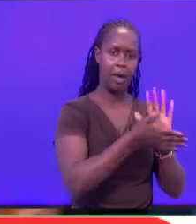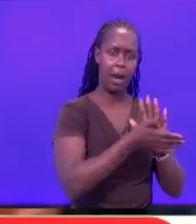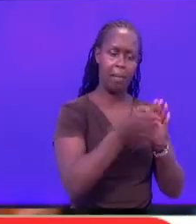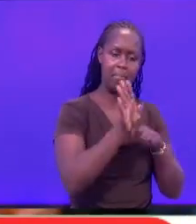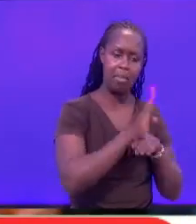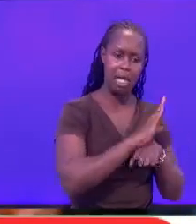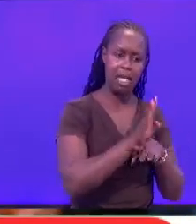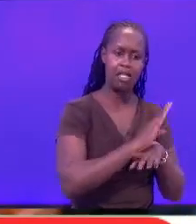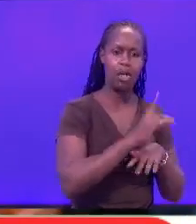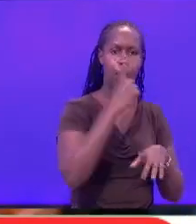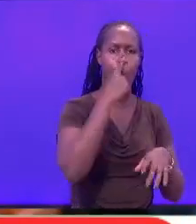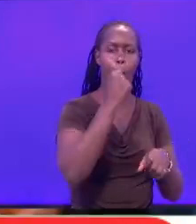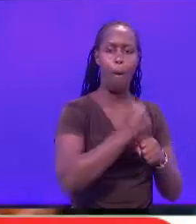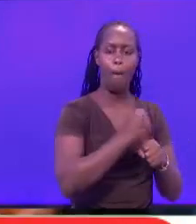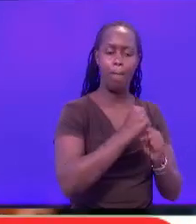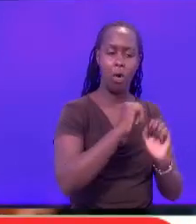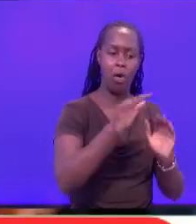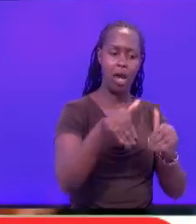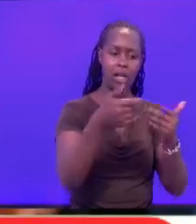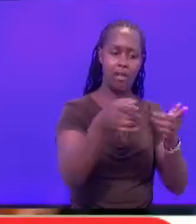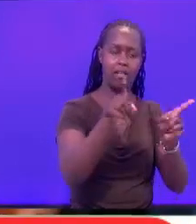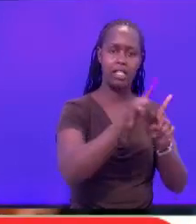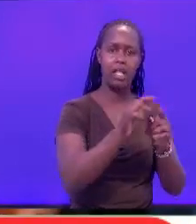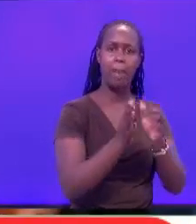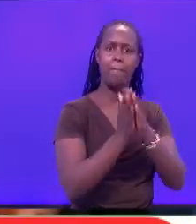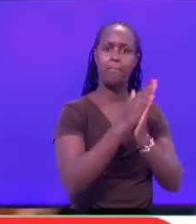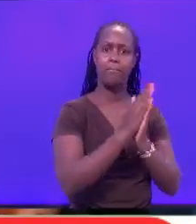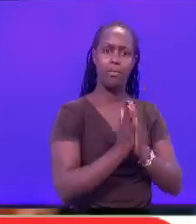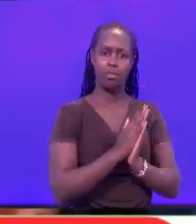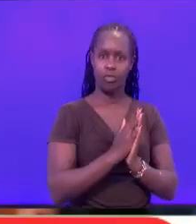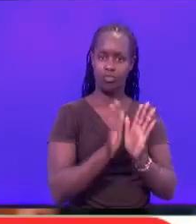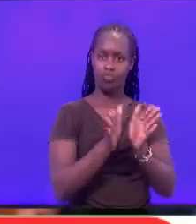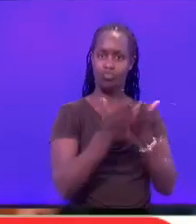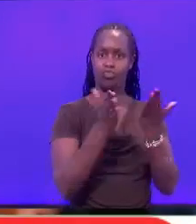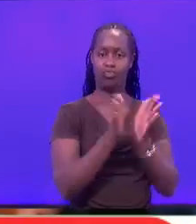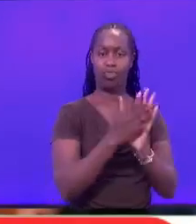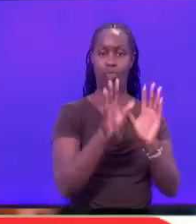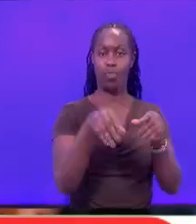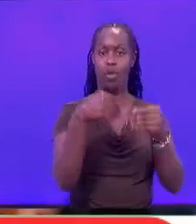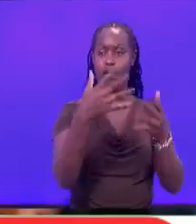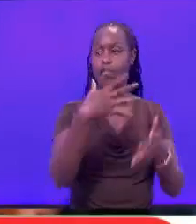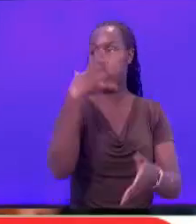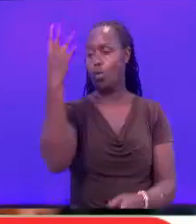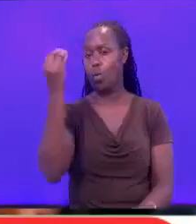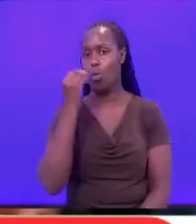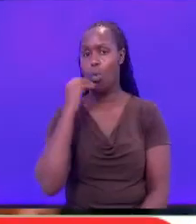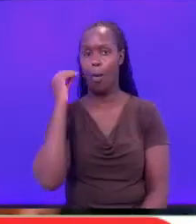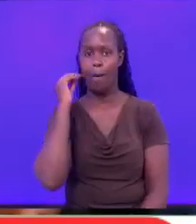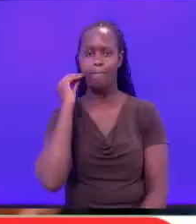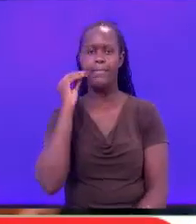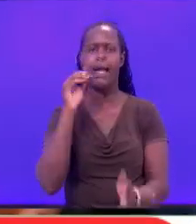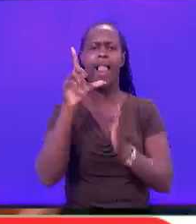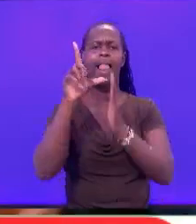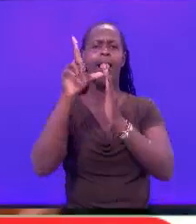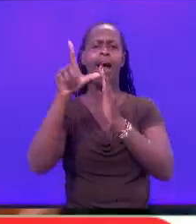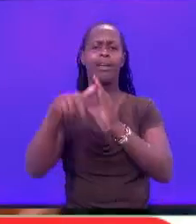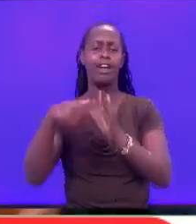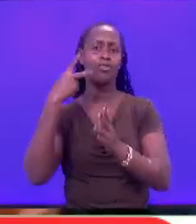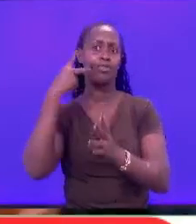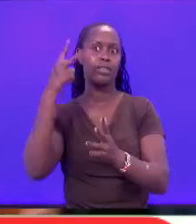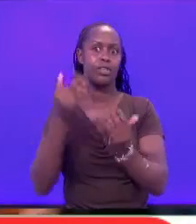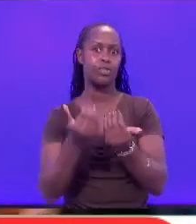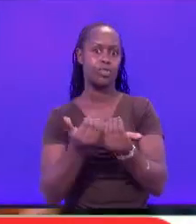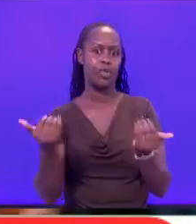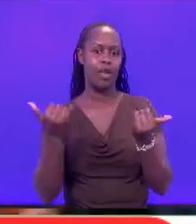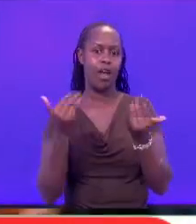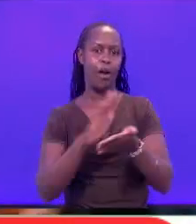tunawapatia homework, pia tunawapatia storybook wanaenda naye nyumbani. At the end, tunajikuta hao watoto sasa wamekuwa committed. Ikifika tu saa 9